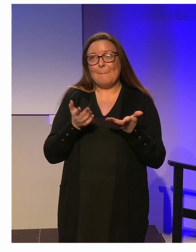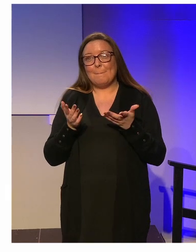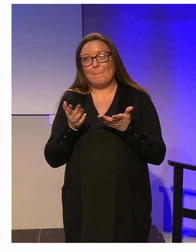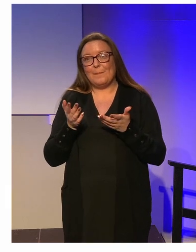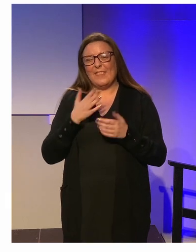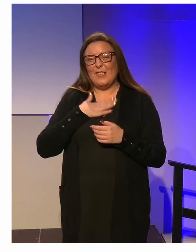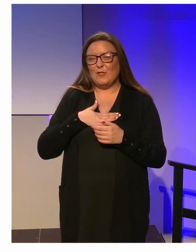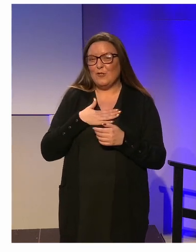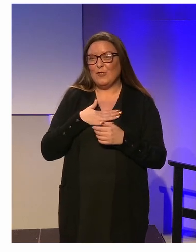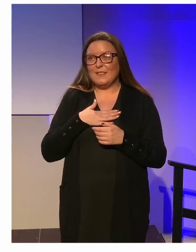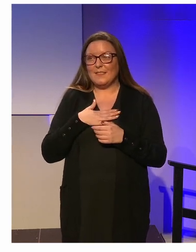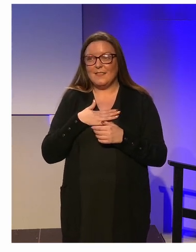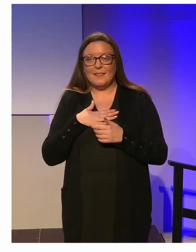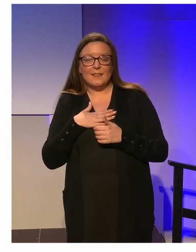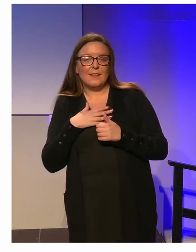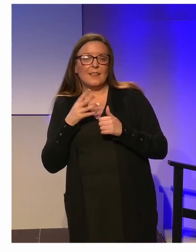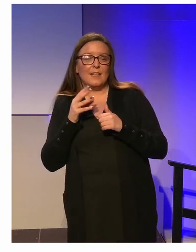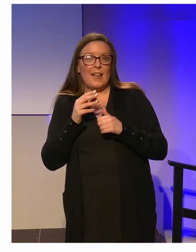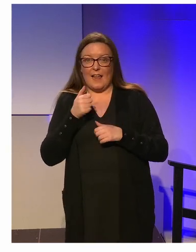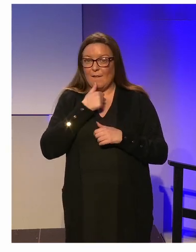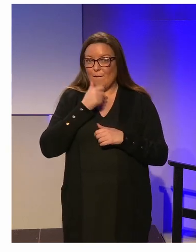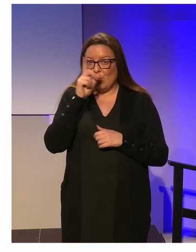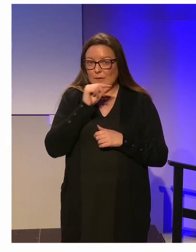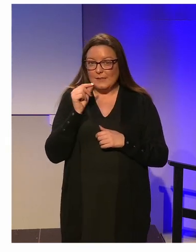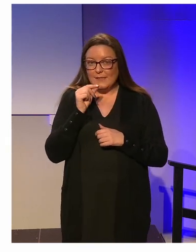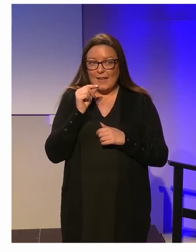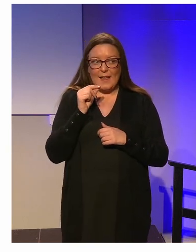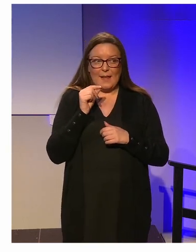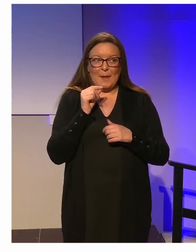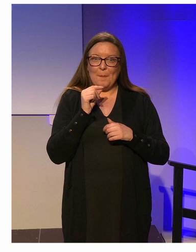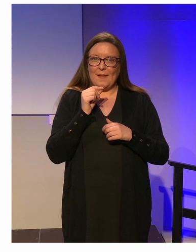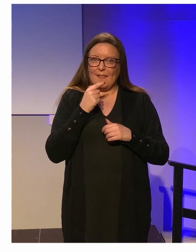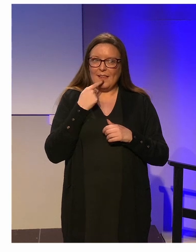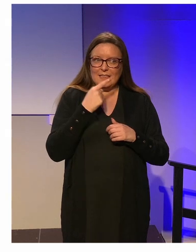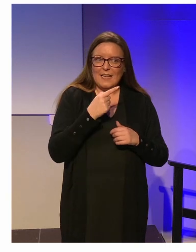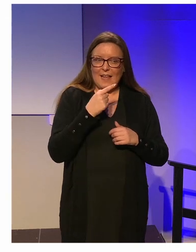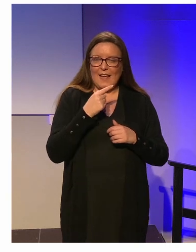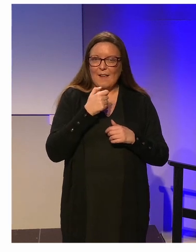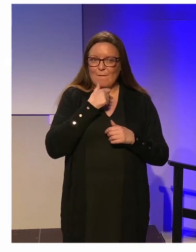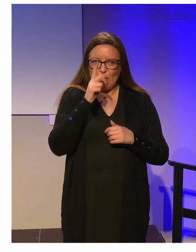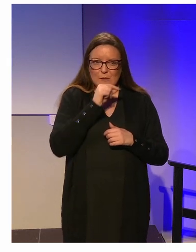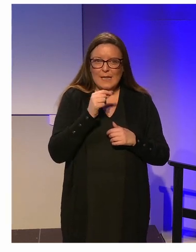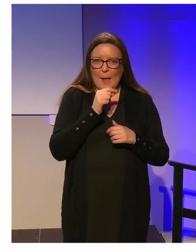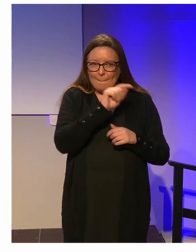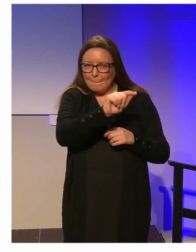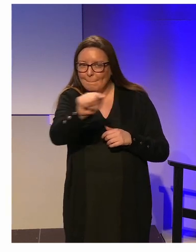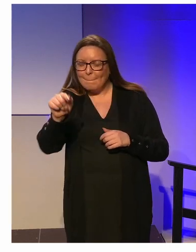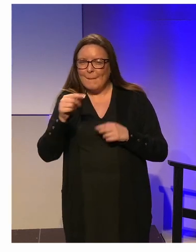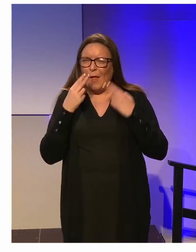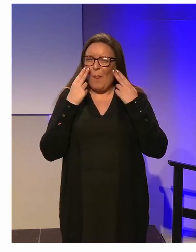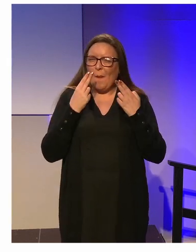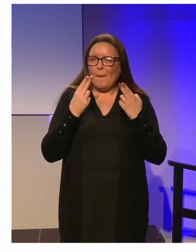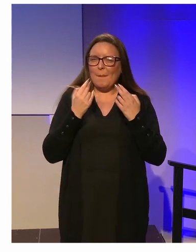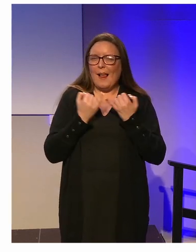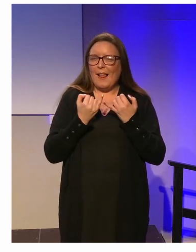They just, like, especially calling them by their first names, it just feels so much more normal. They don't feel like teachers. They feel